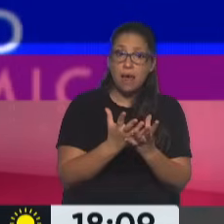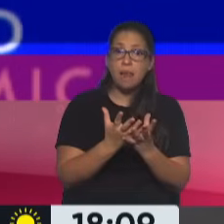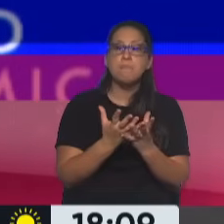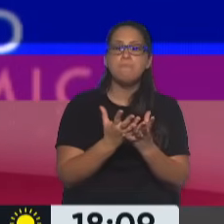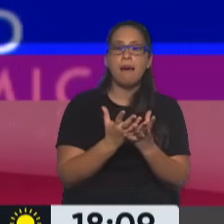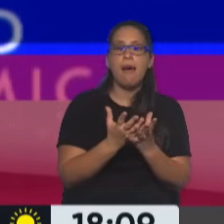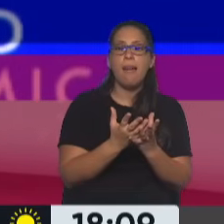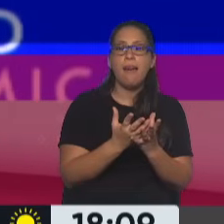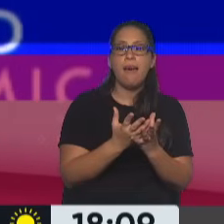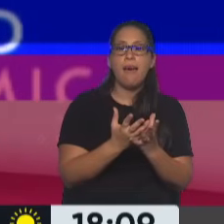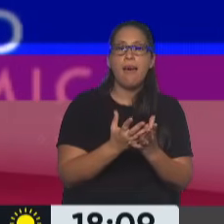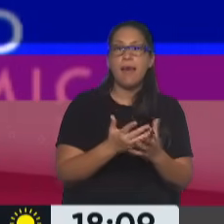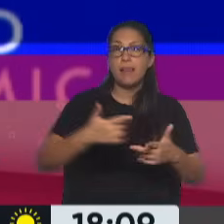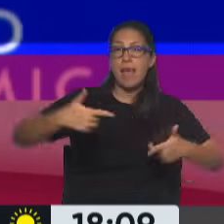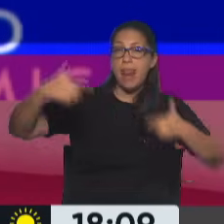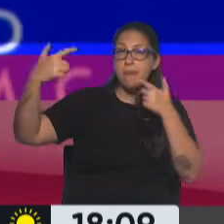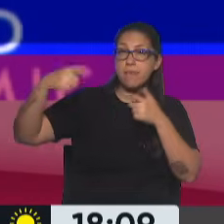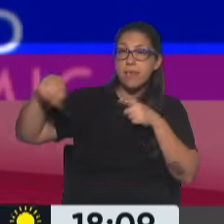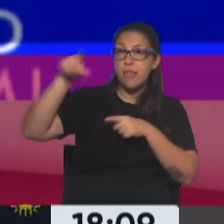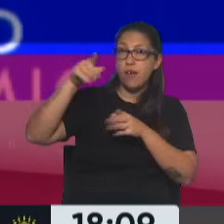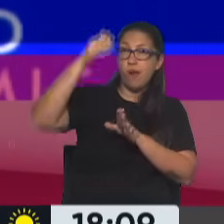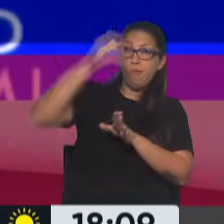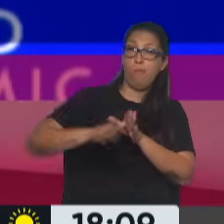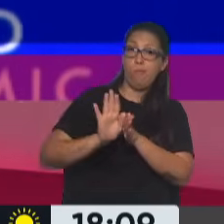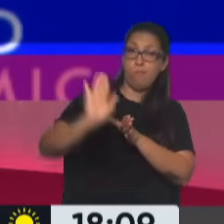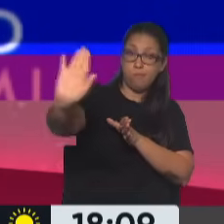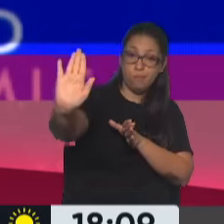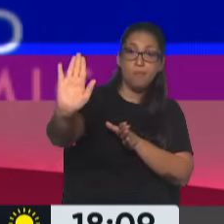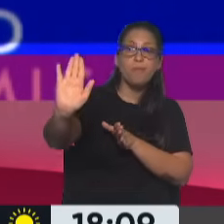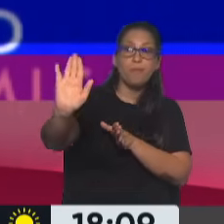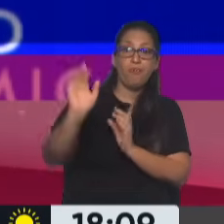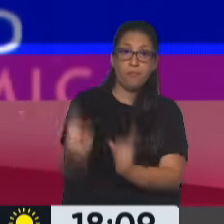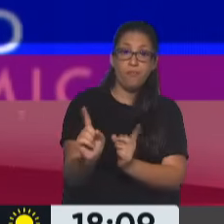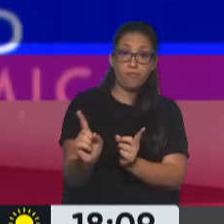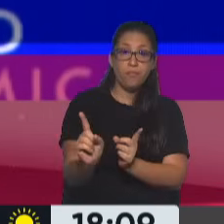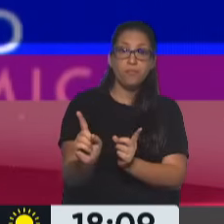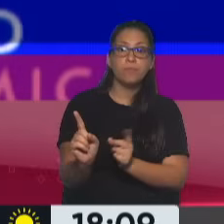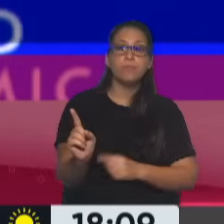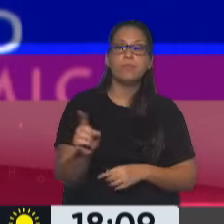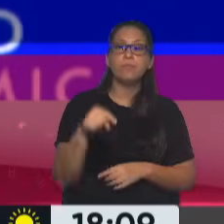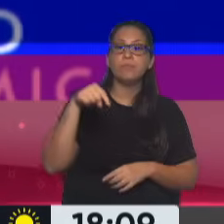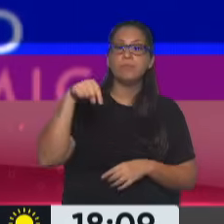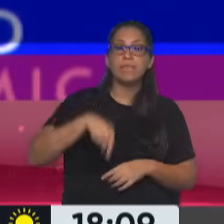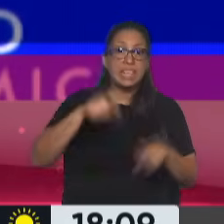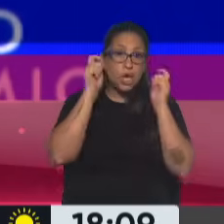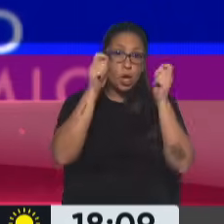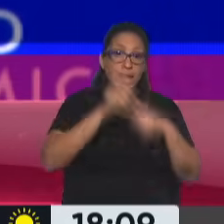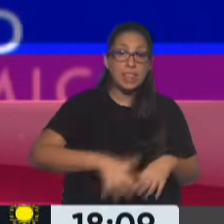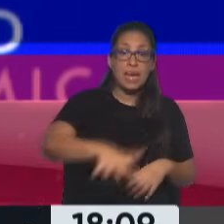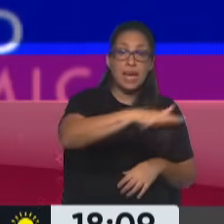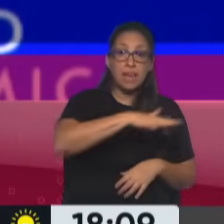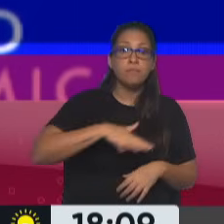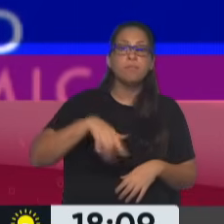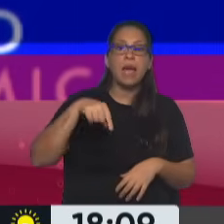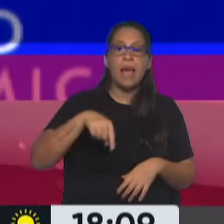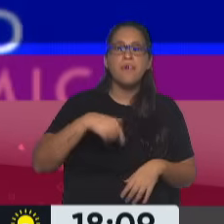keep our very energetic and dangerous potential enemies at bay, is this land on which we're going to build the greatest